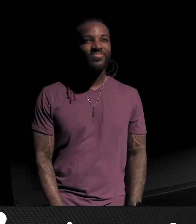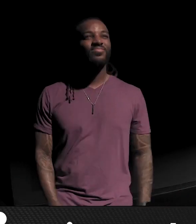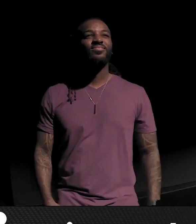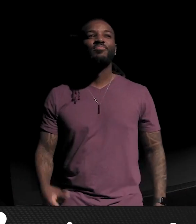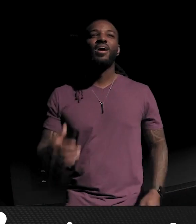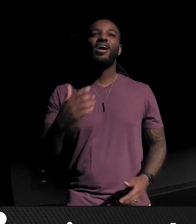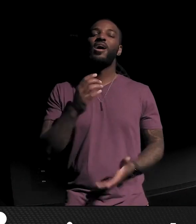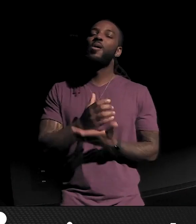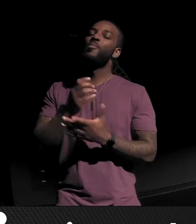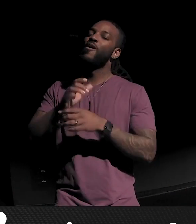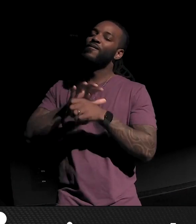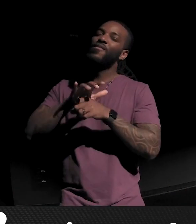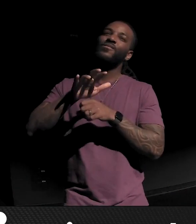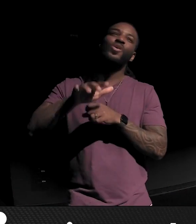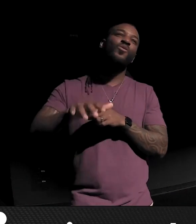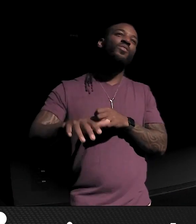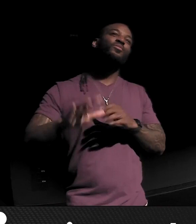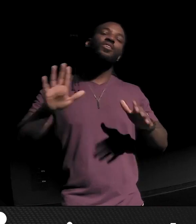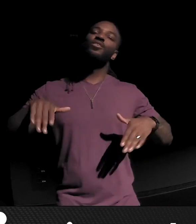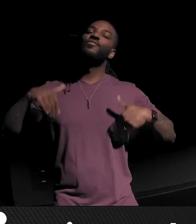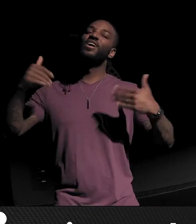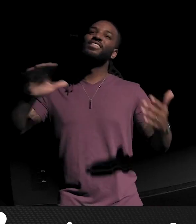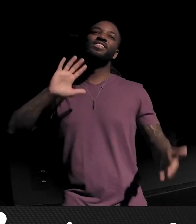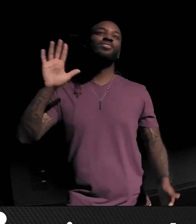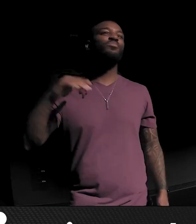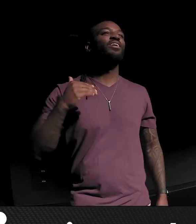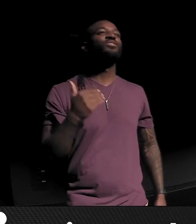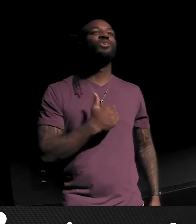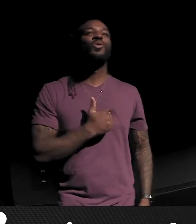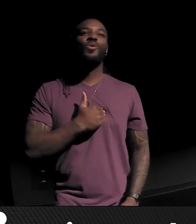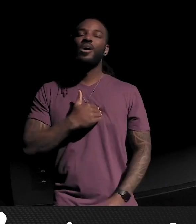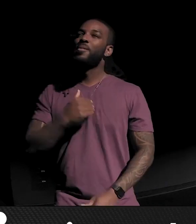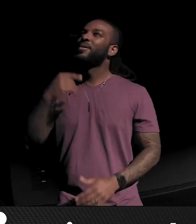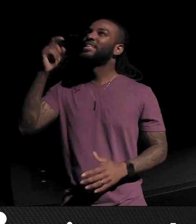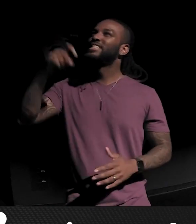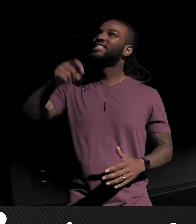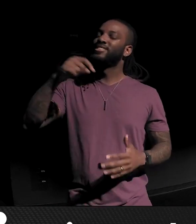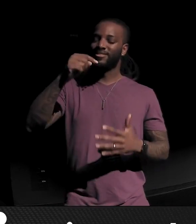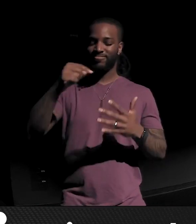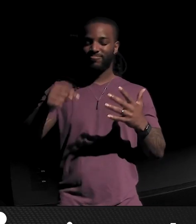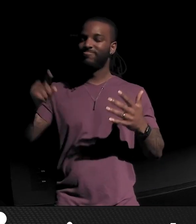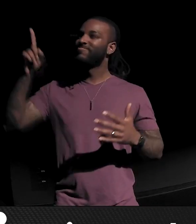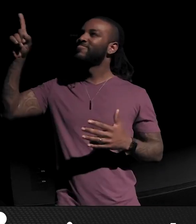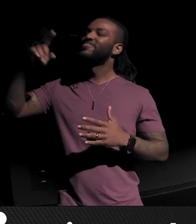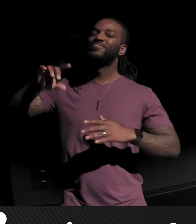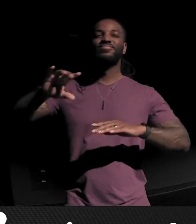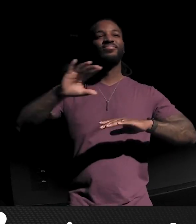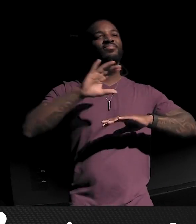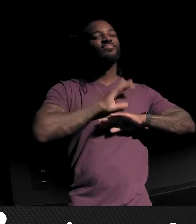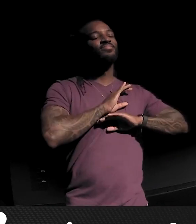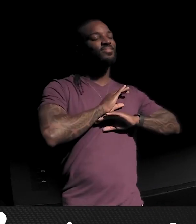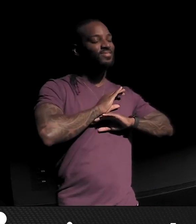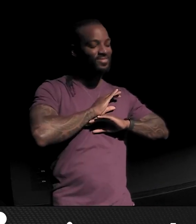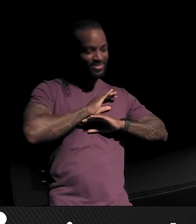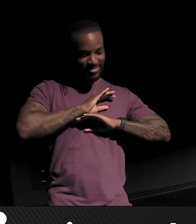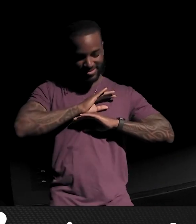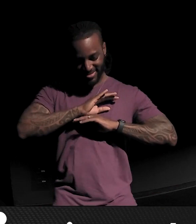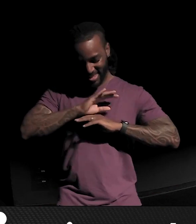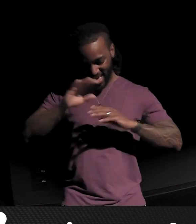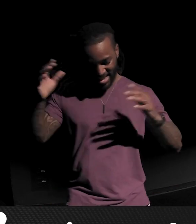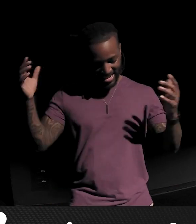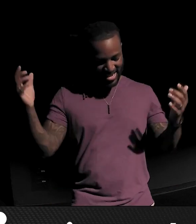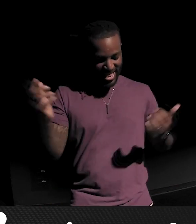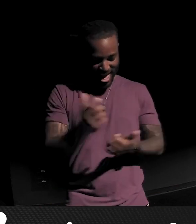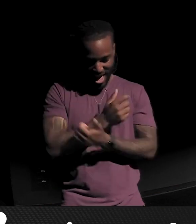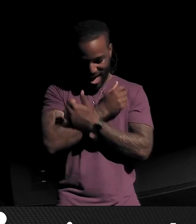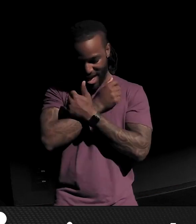more. My cup overflows. He refreshes my soul and meets all my needs. And